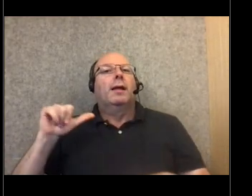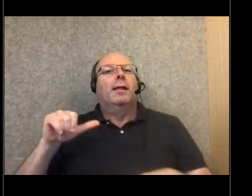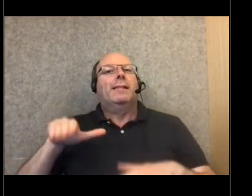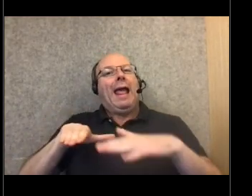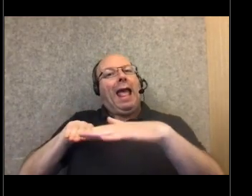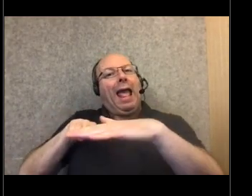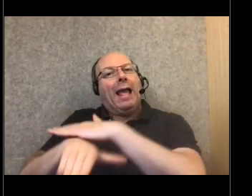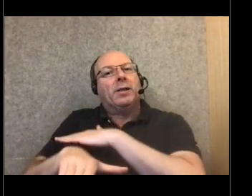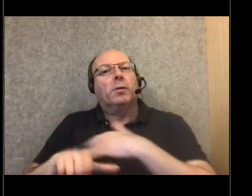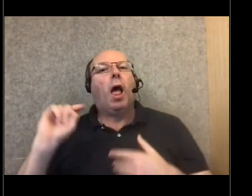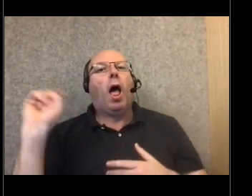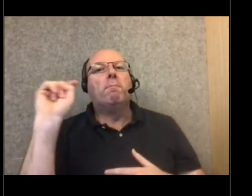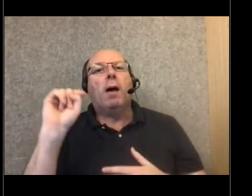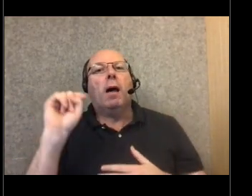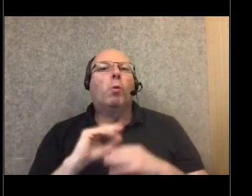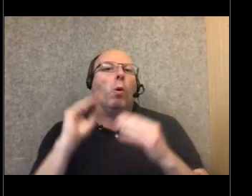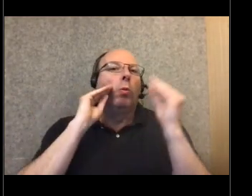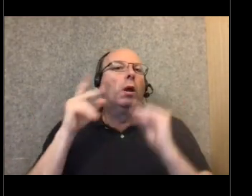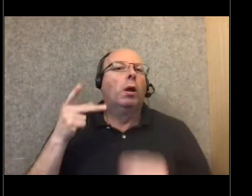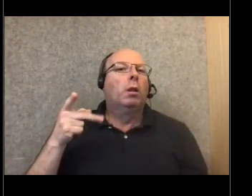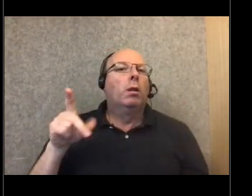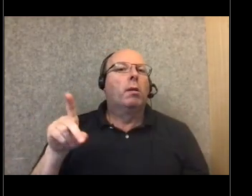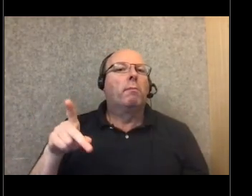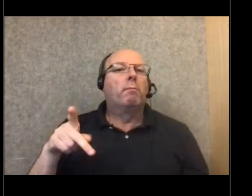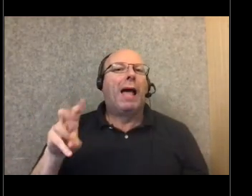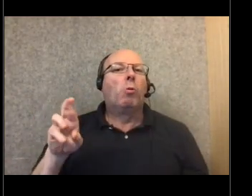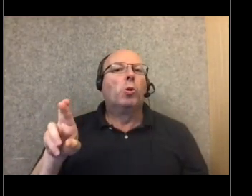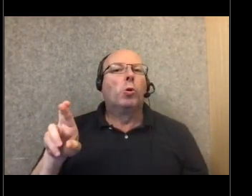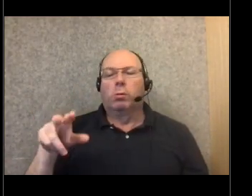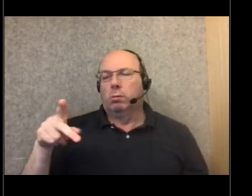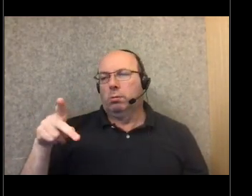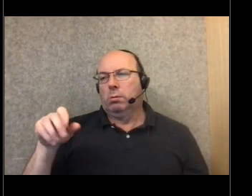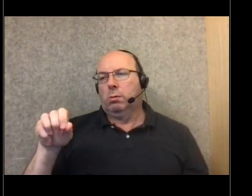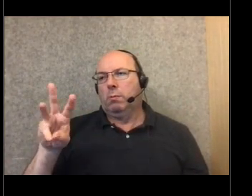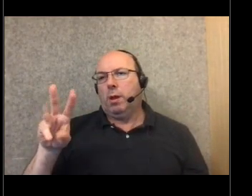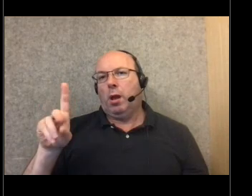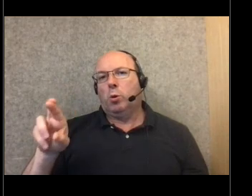level is required to comply with the guidelines.